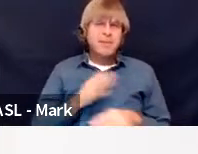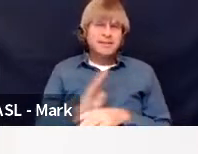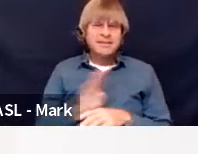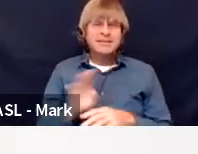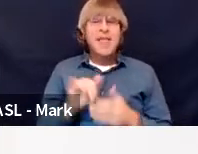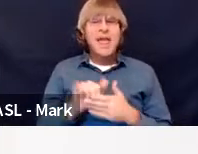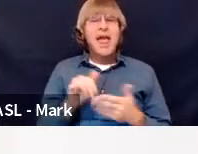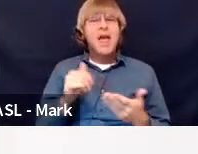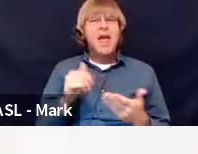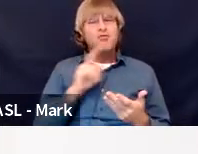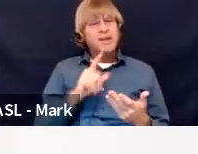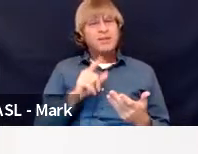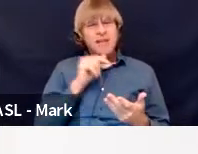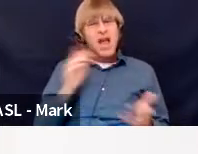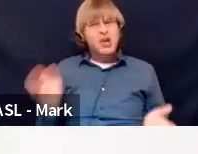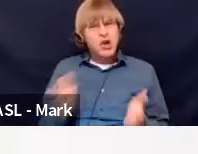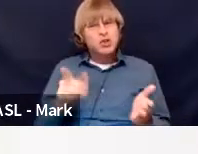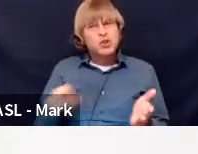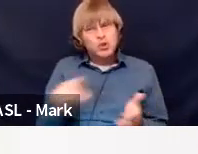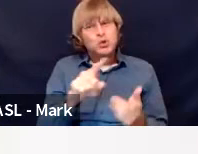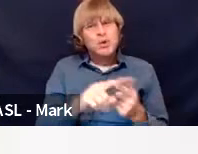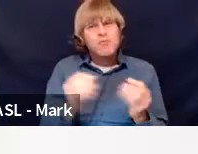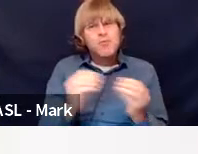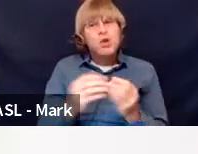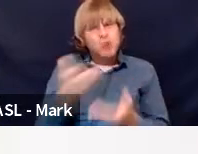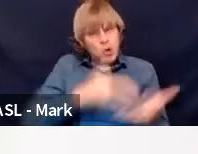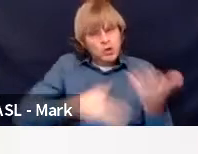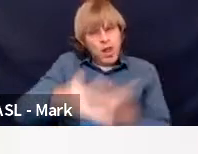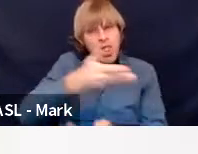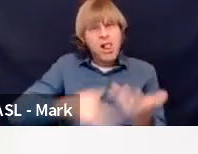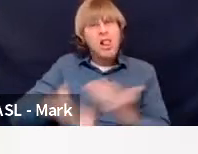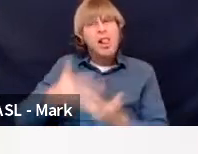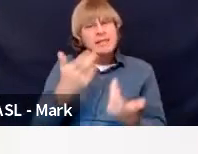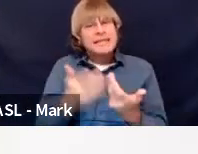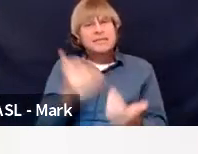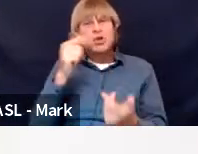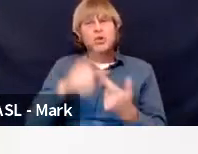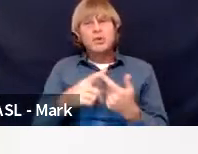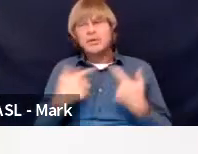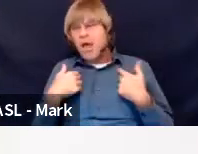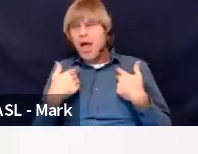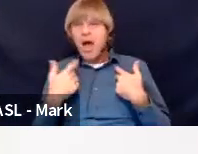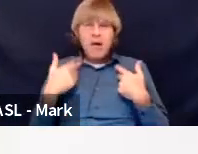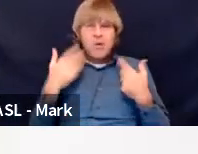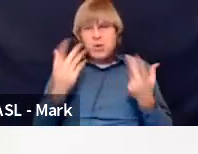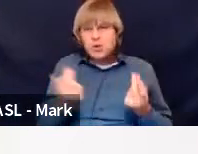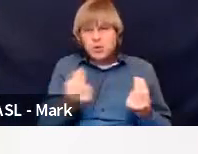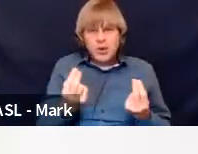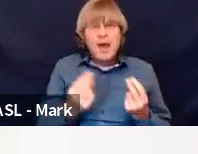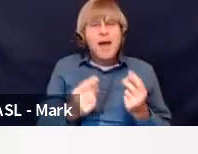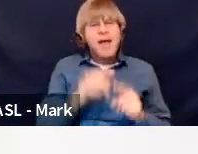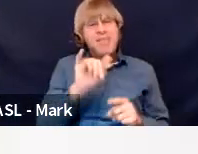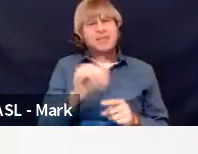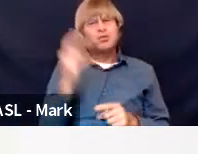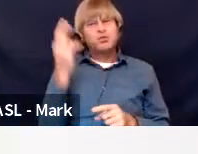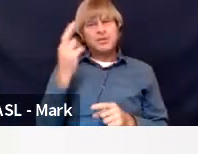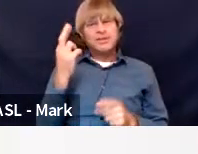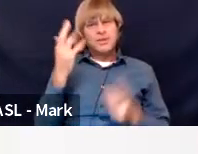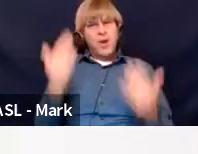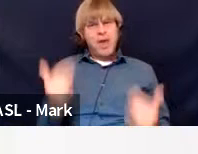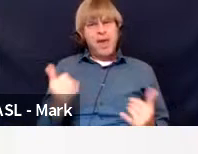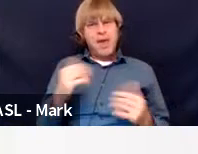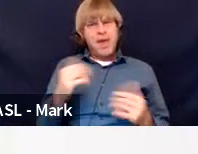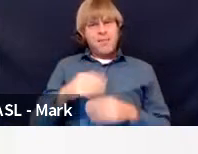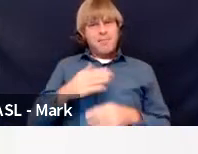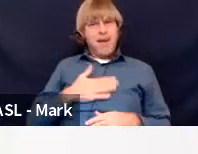is that it really does encourage you to be a little bit more social. It gets easy to get stuck behind the screen. But those are all the reasons why,